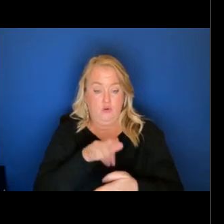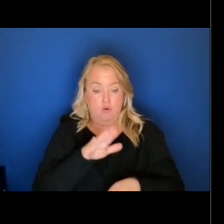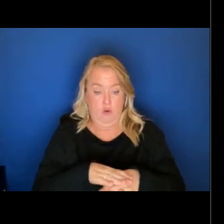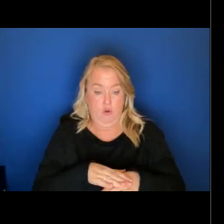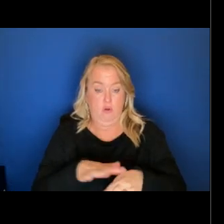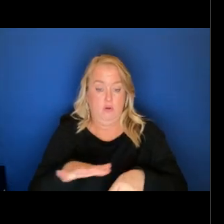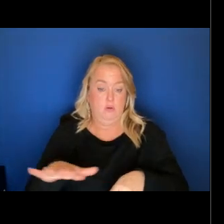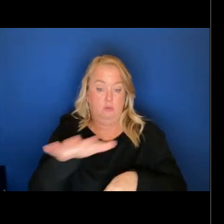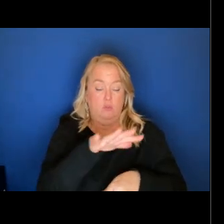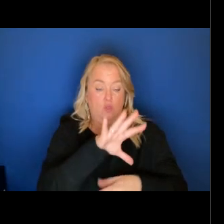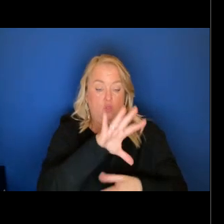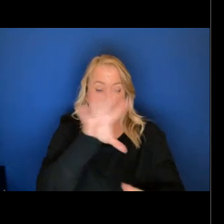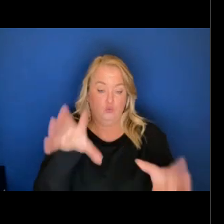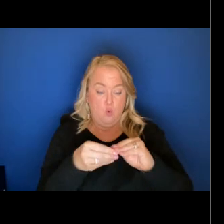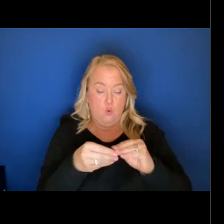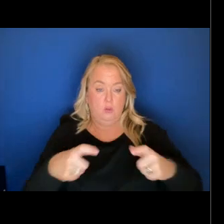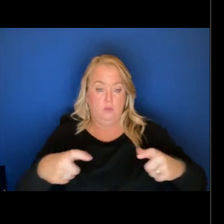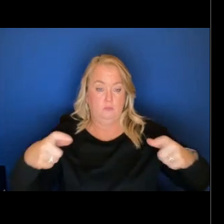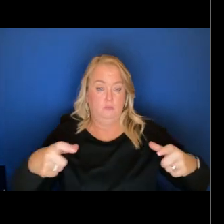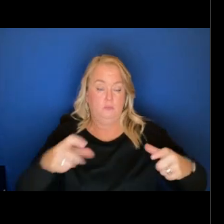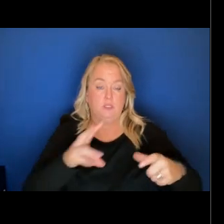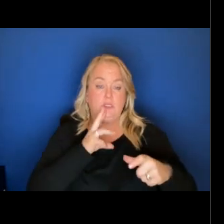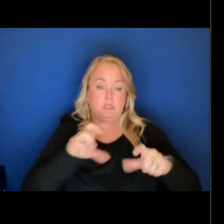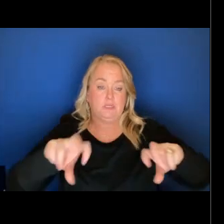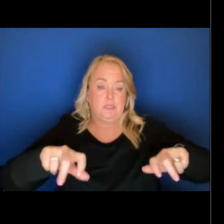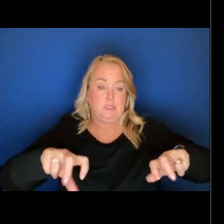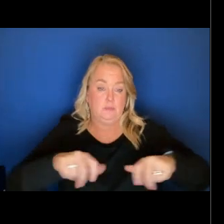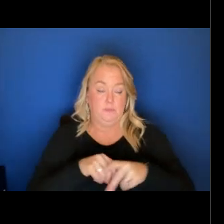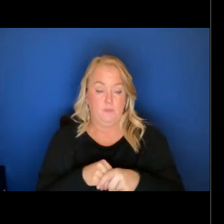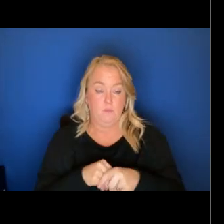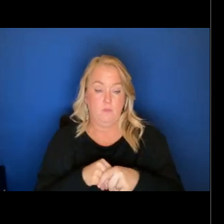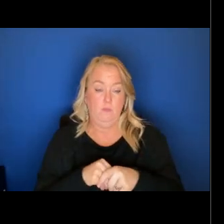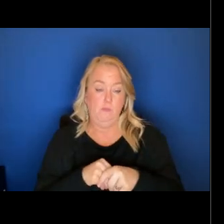on the overall sink.